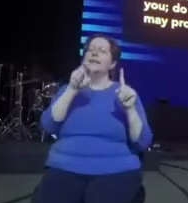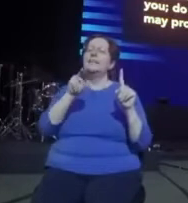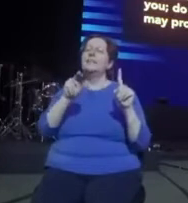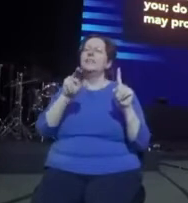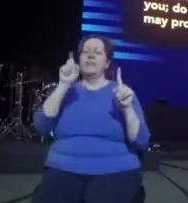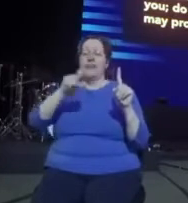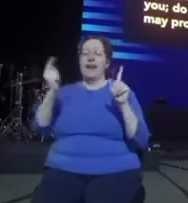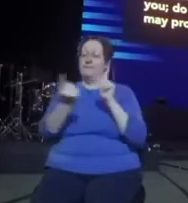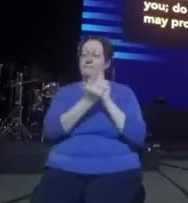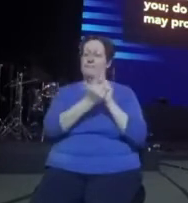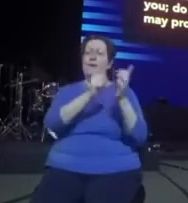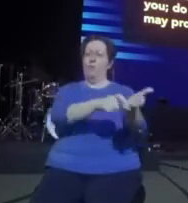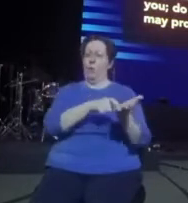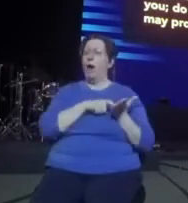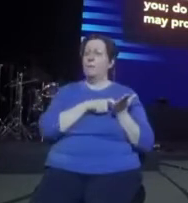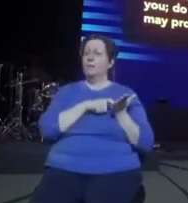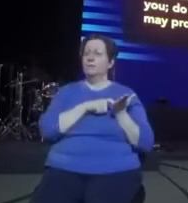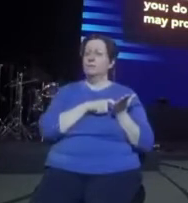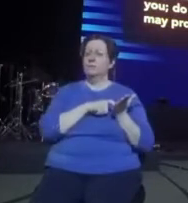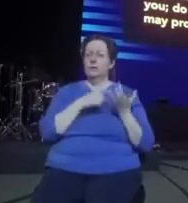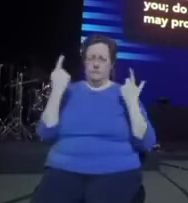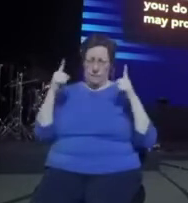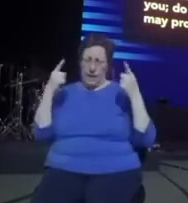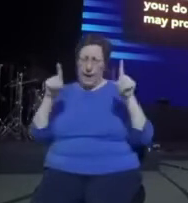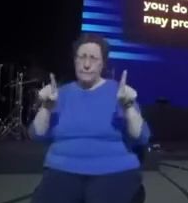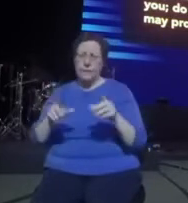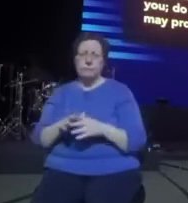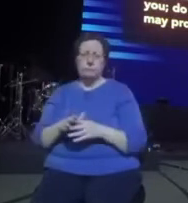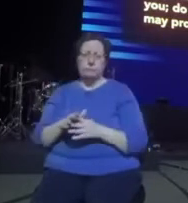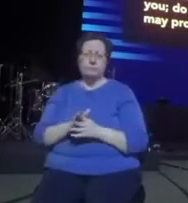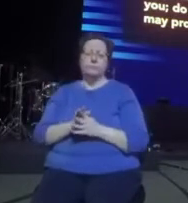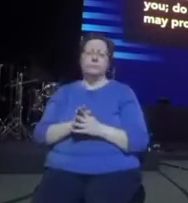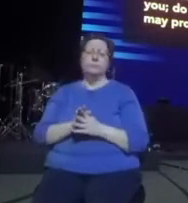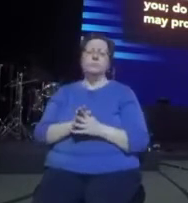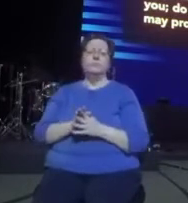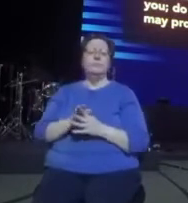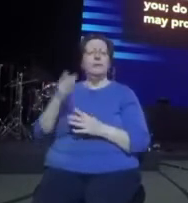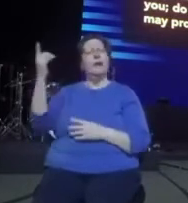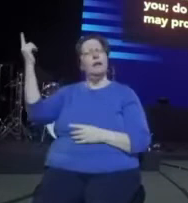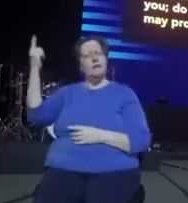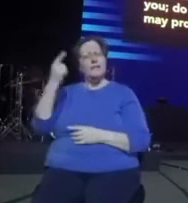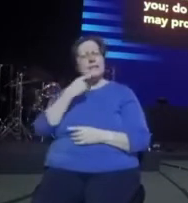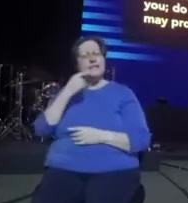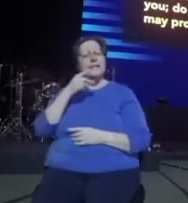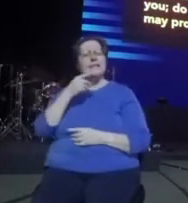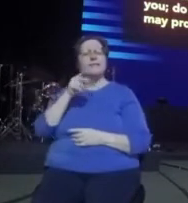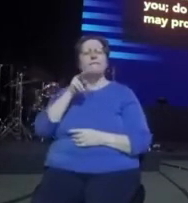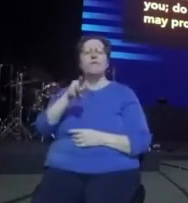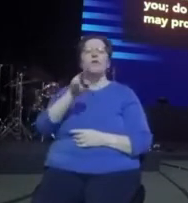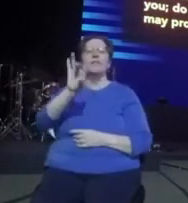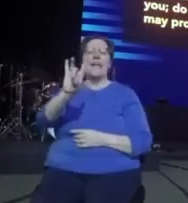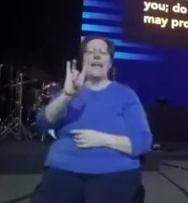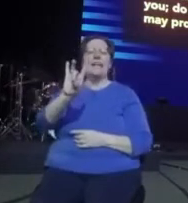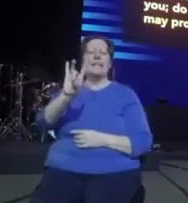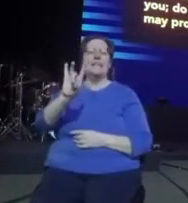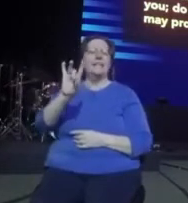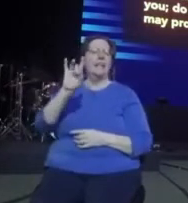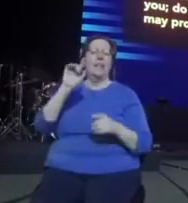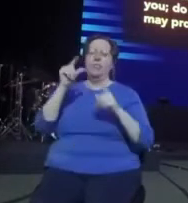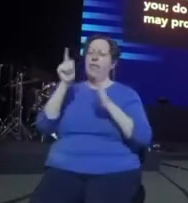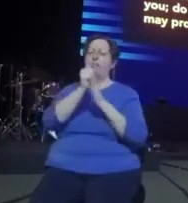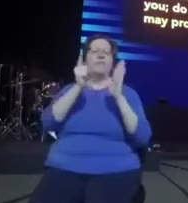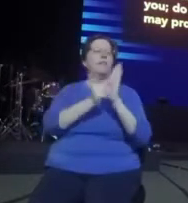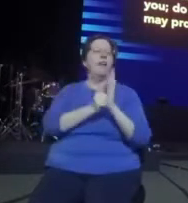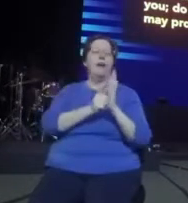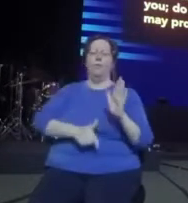meet in order for this to happen, right? And he comes along in verse number 8, "The book of the law shall not depart out of your